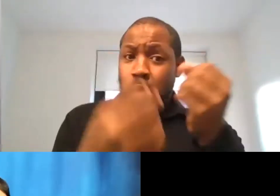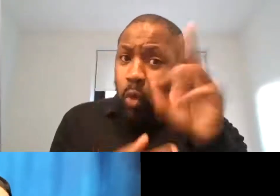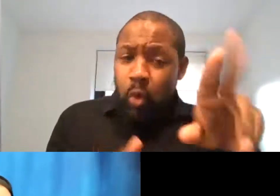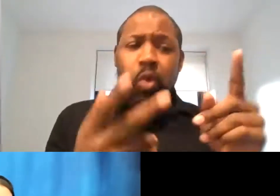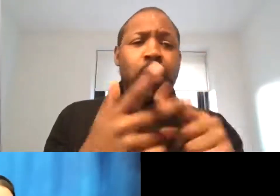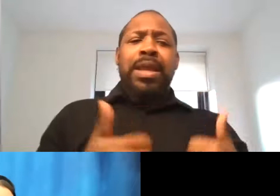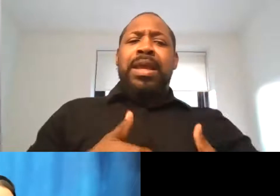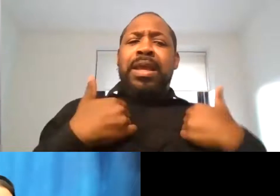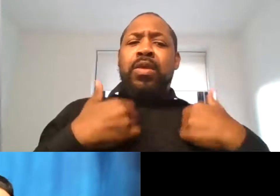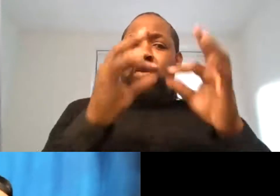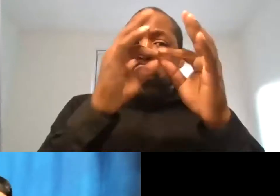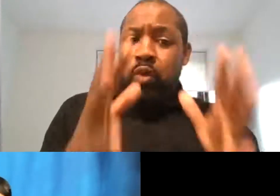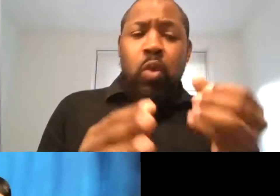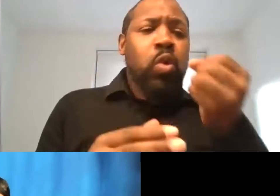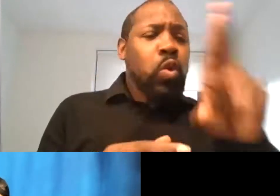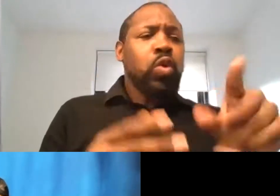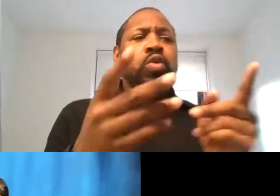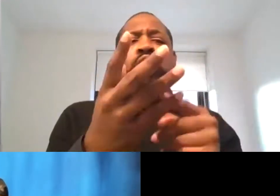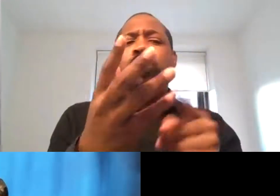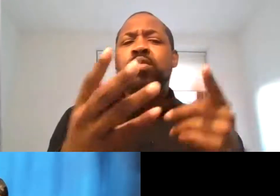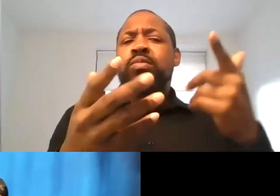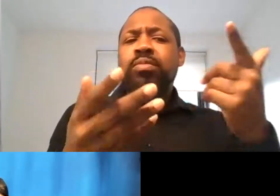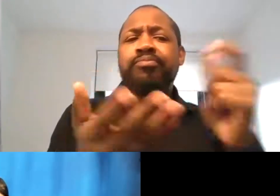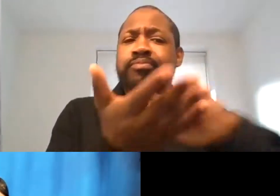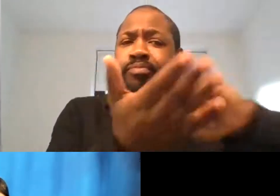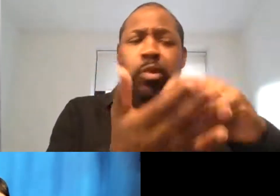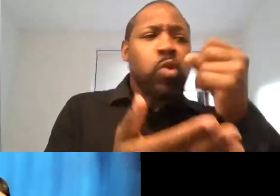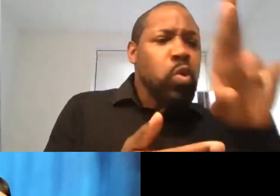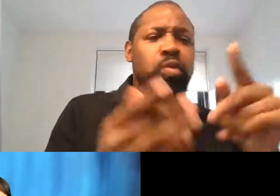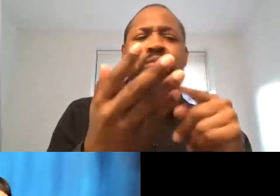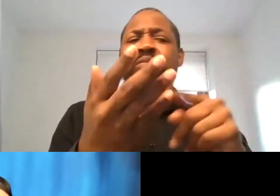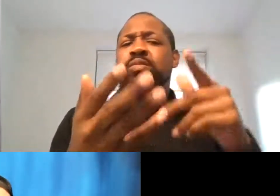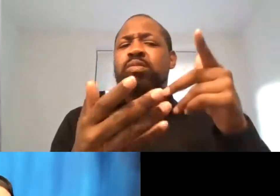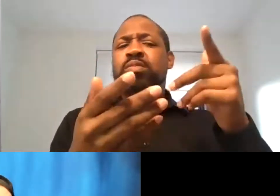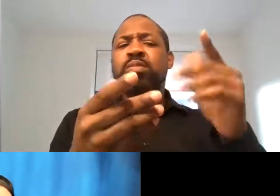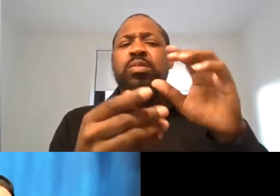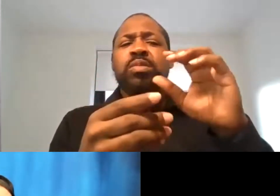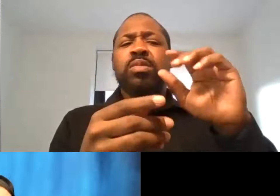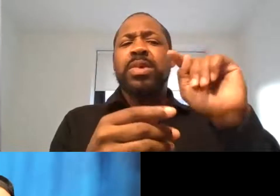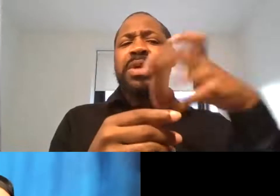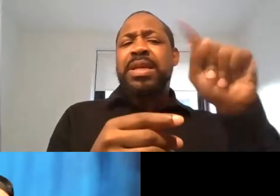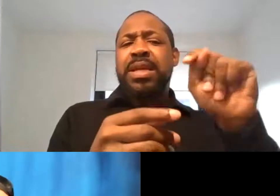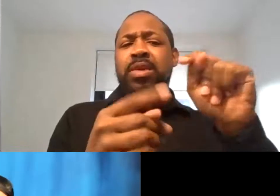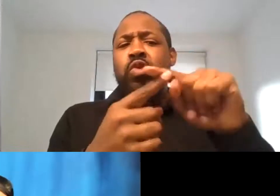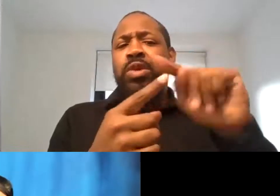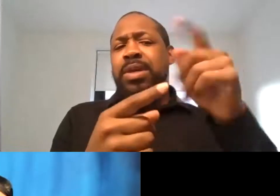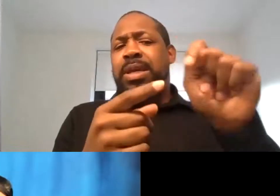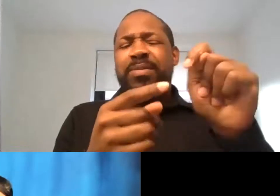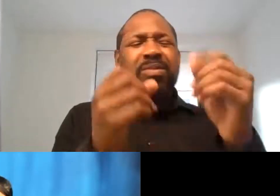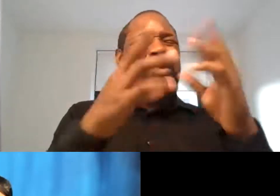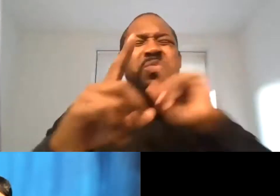VRI, potentially on device, or some live interpreters present on site. Another